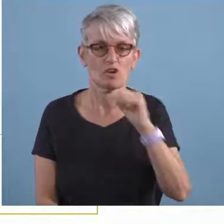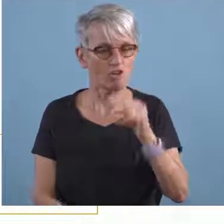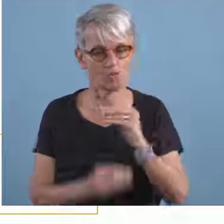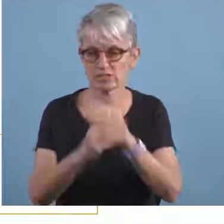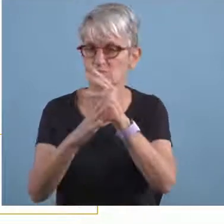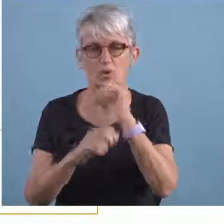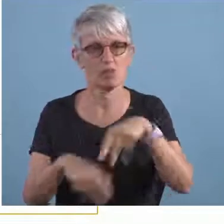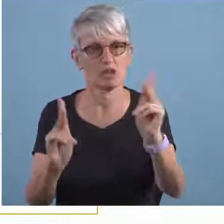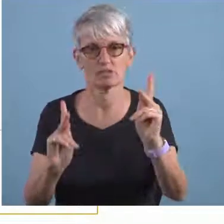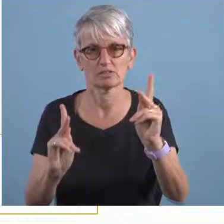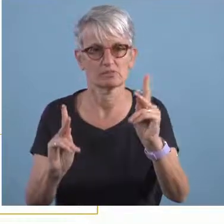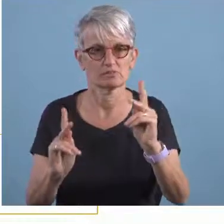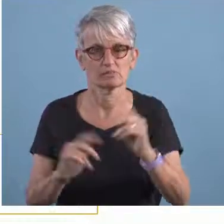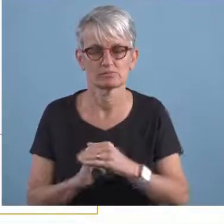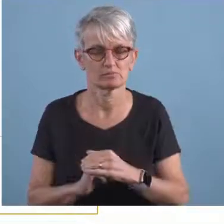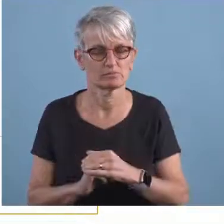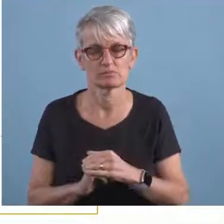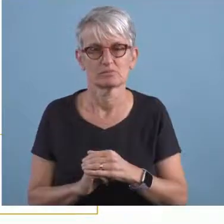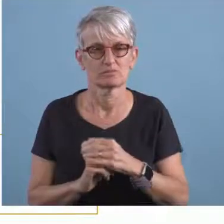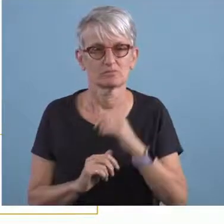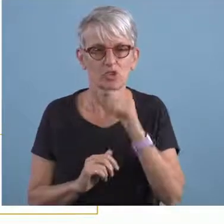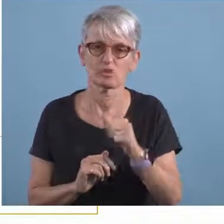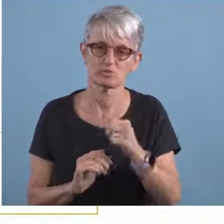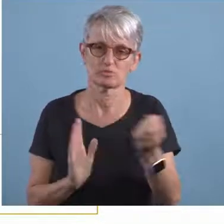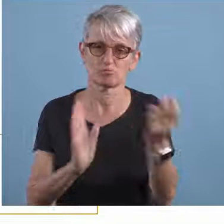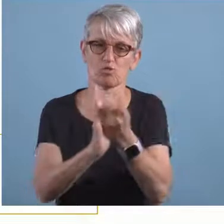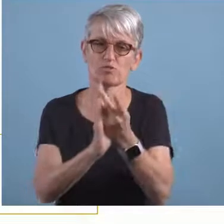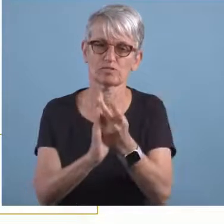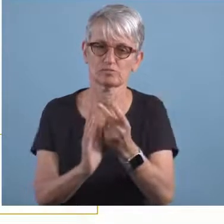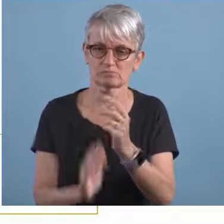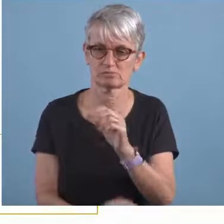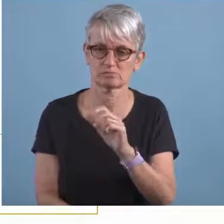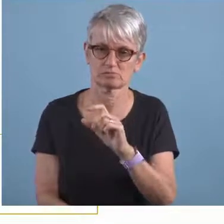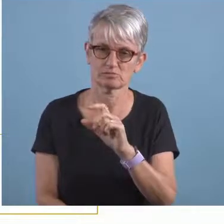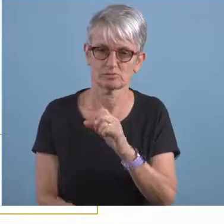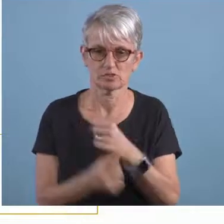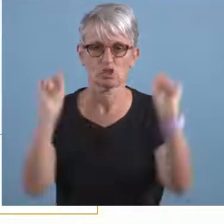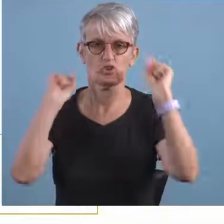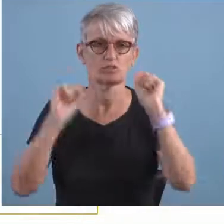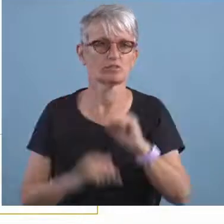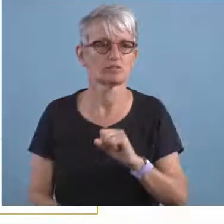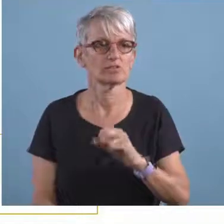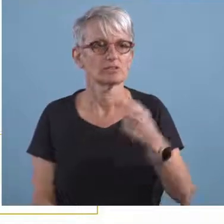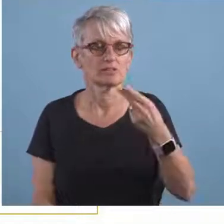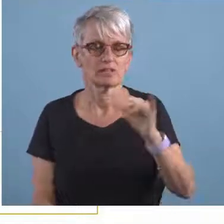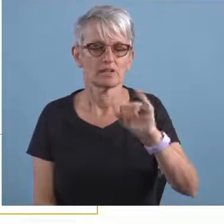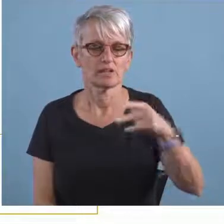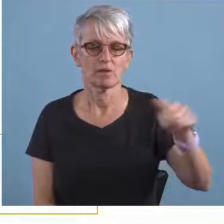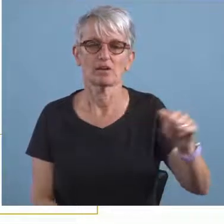session with your employer because it's not been deemed secure. And HIPAA is our security law.